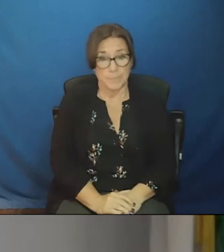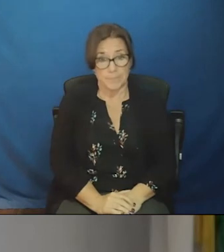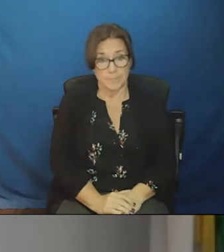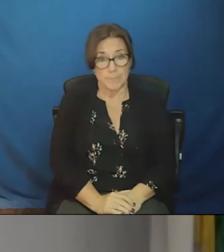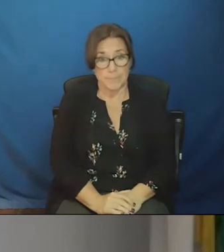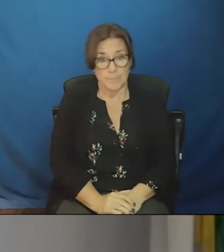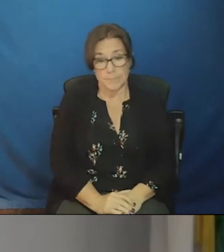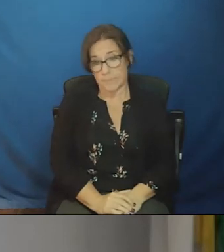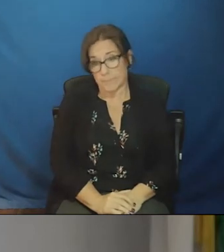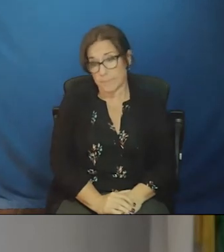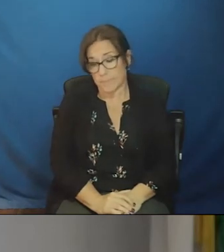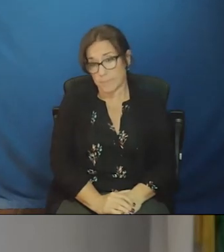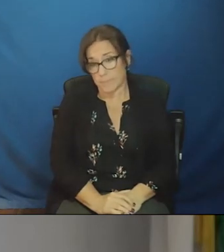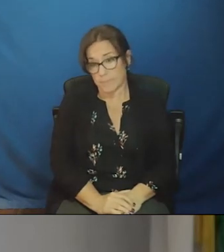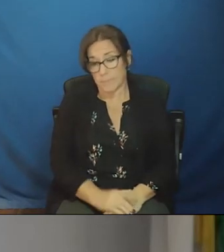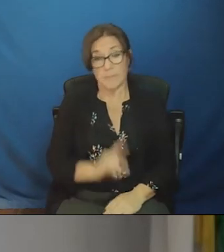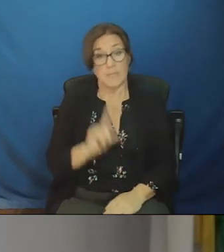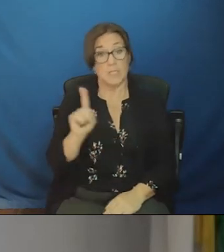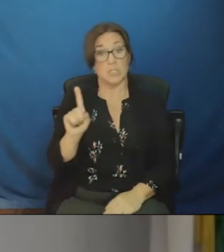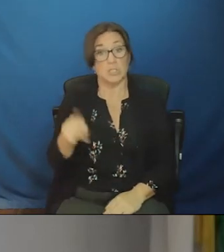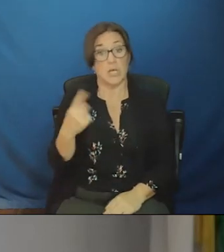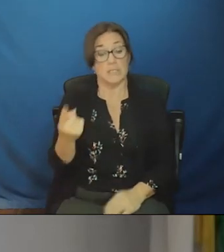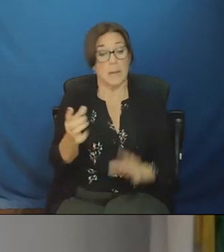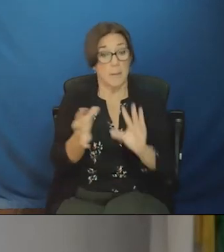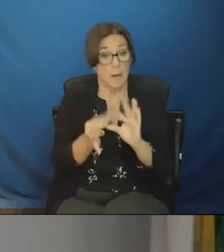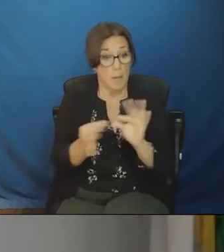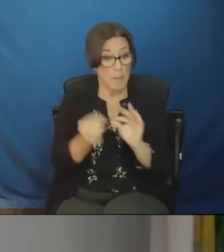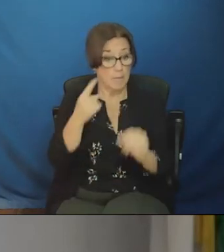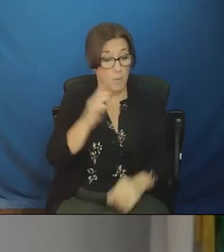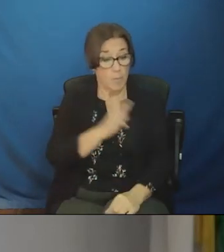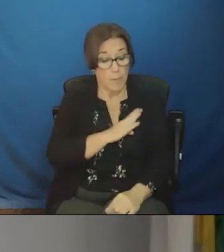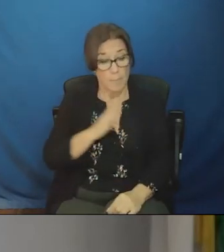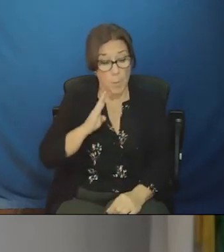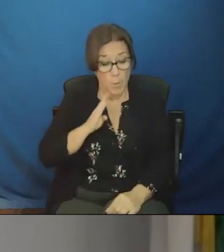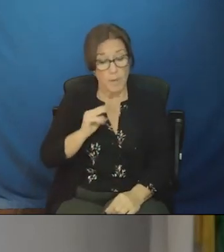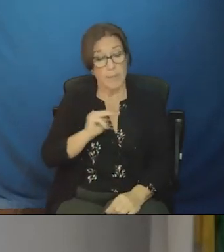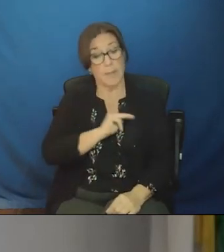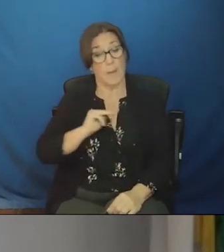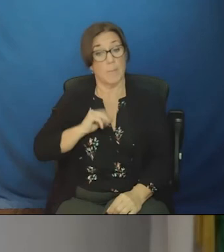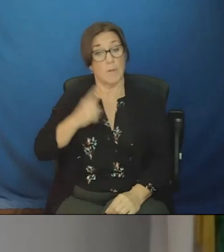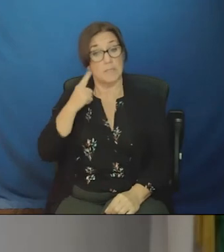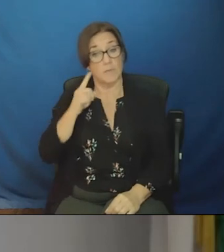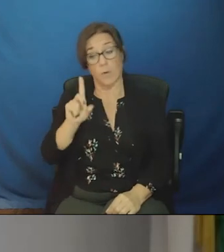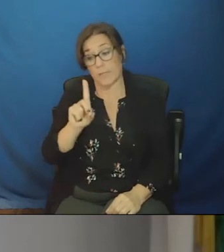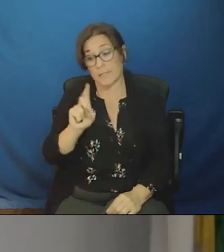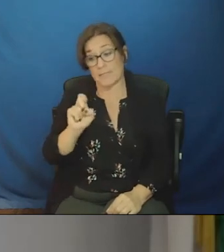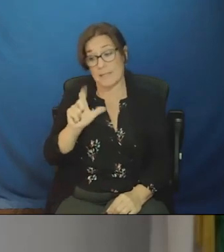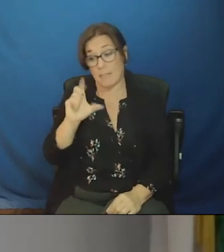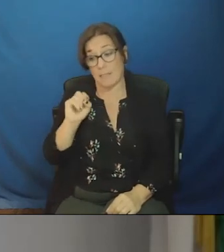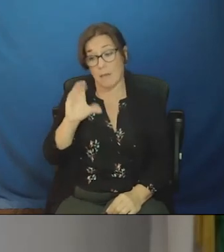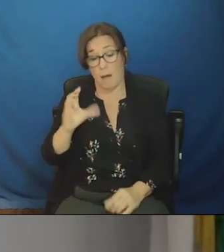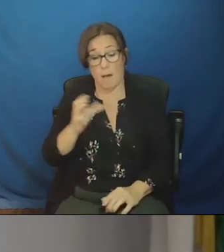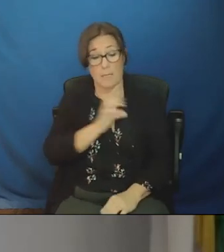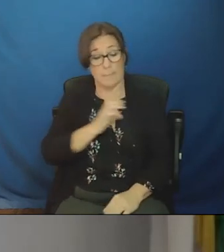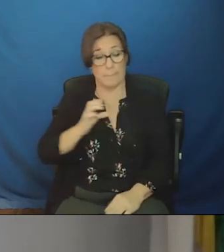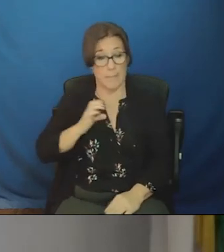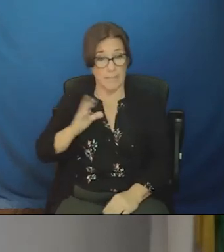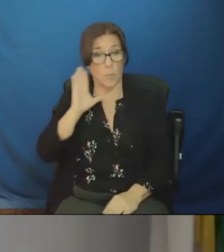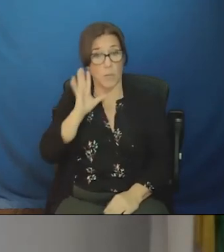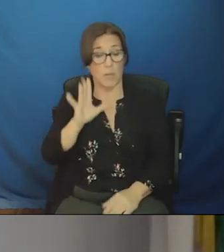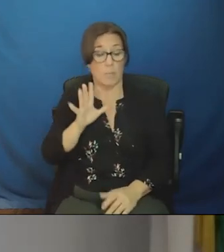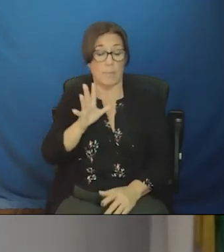I have a quick logistical comment for the board. The members of our DLAC committee will be presenting this item in Spanish. So we'll be switching the